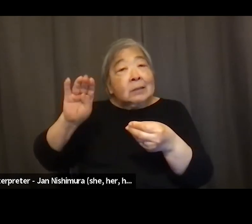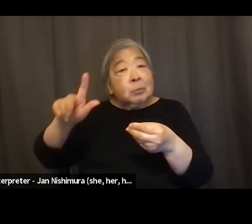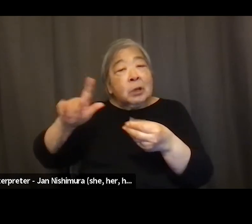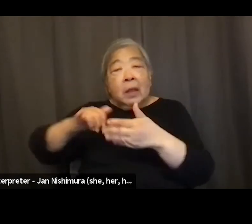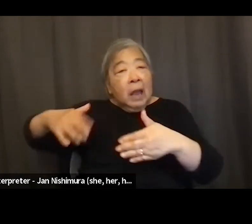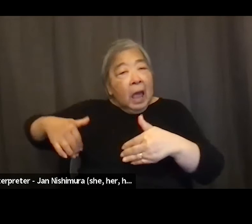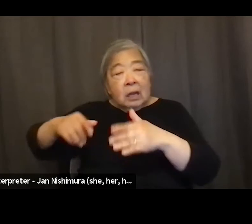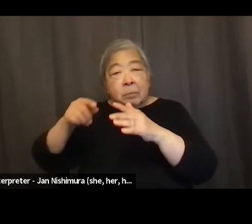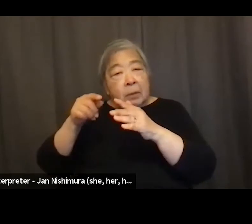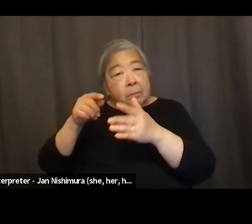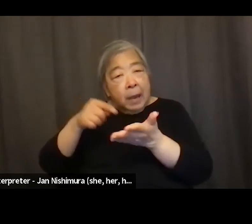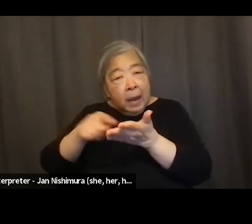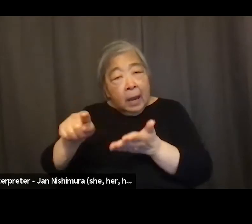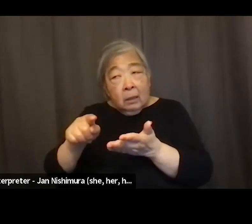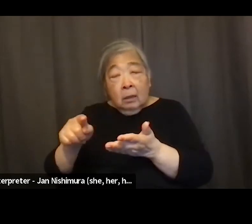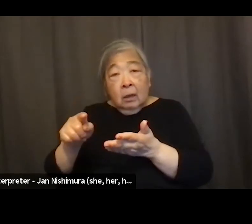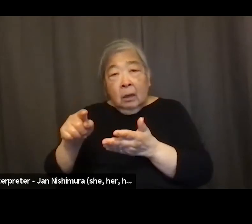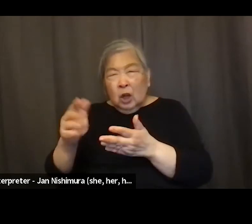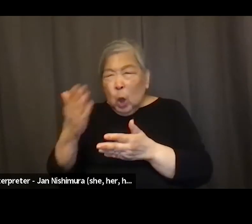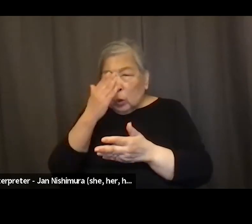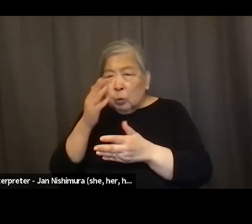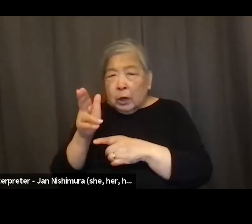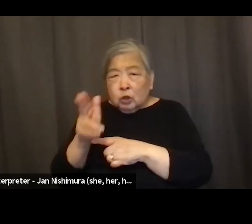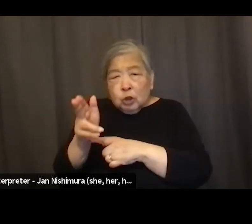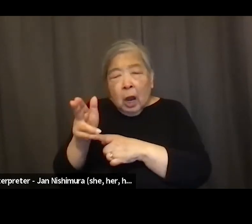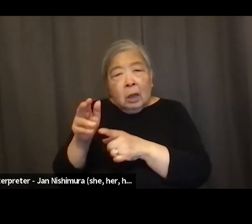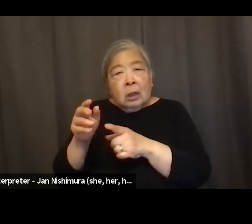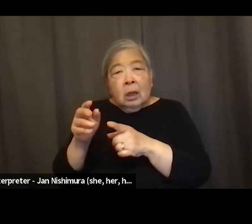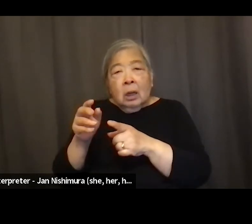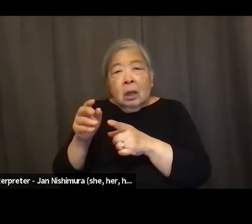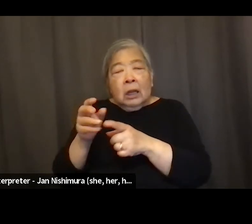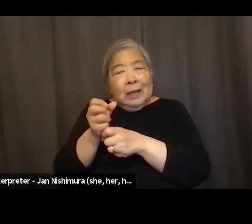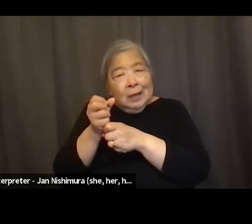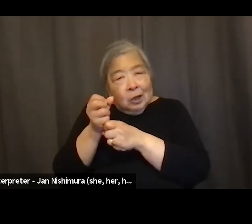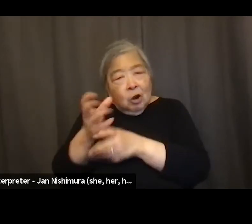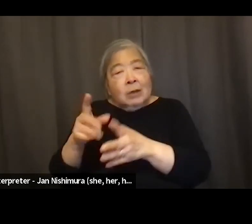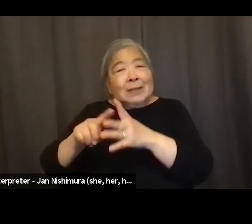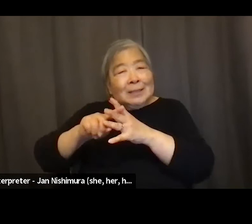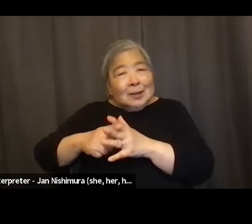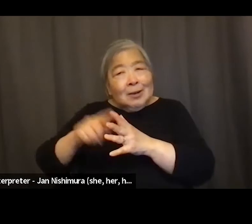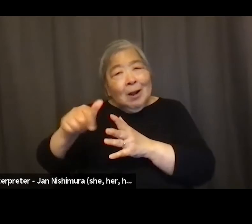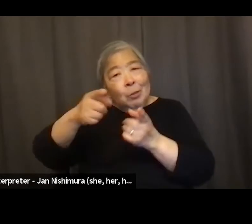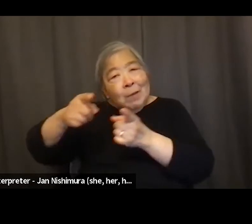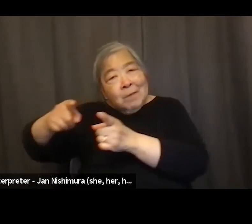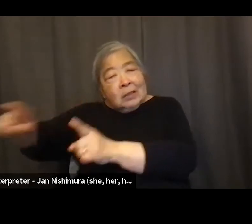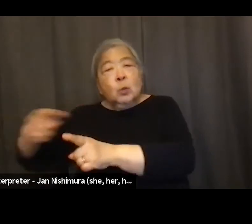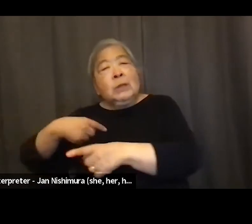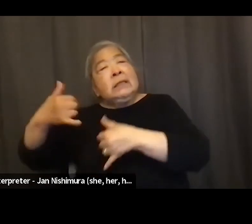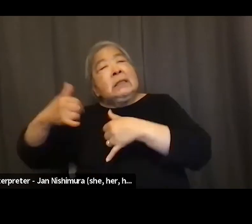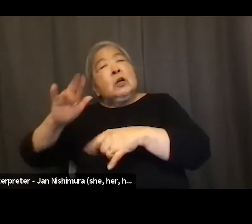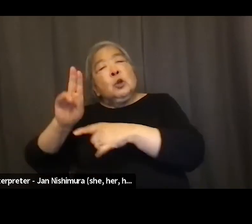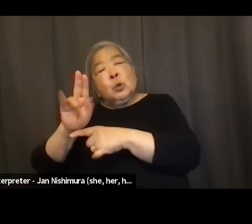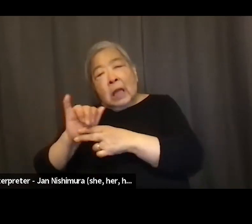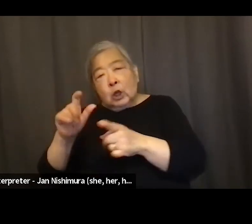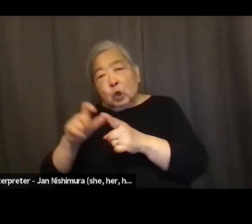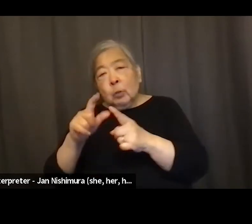Shot at close range, this murder set off a set of events by which in 2022, we still use that term to erase